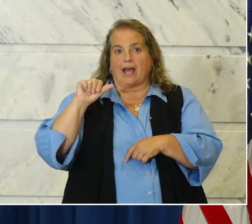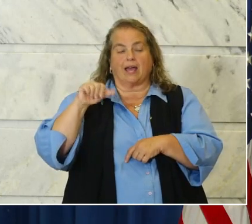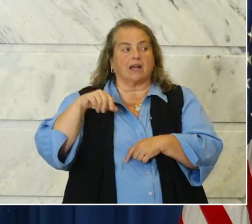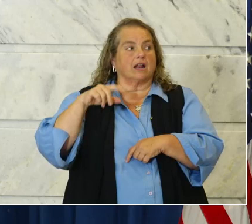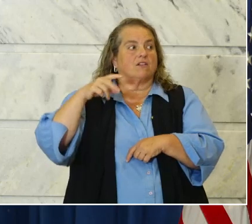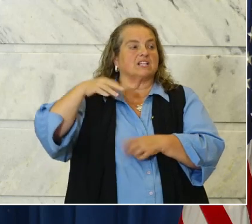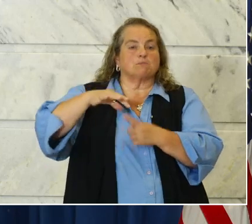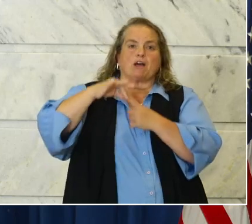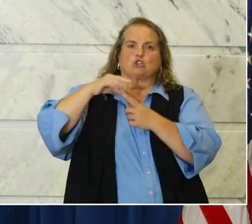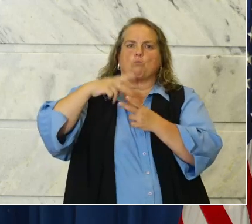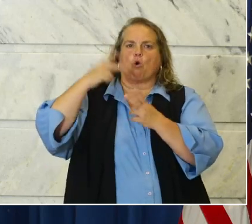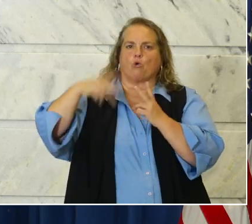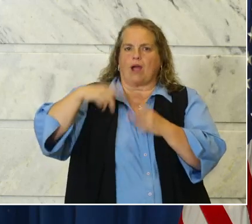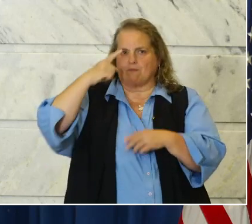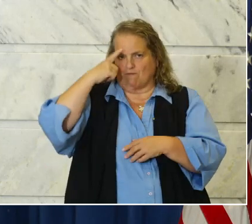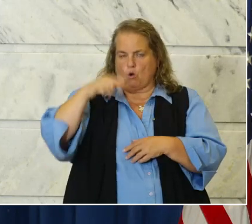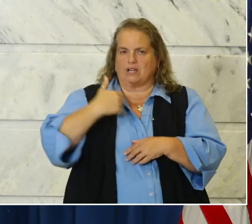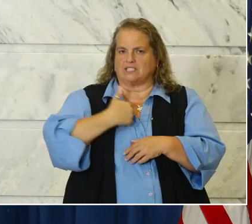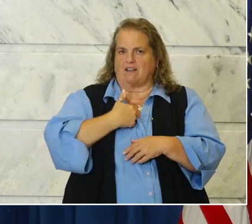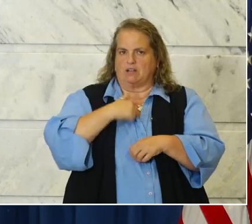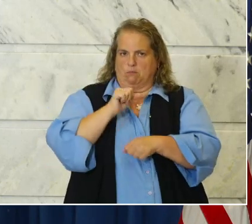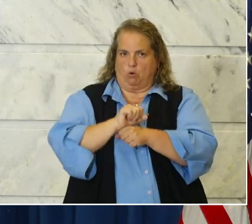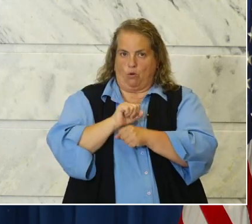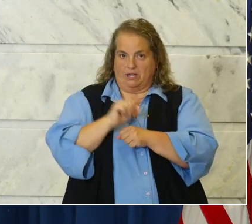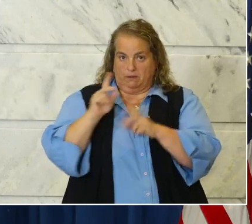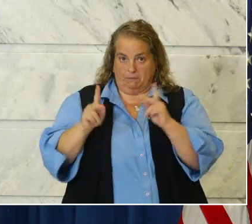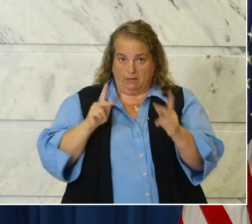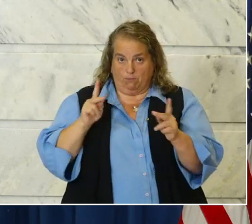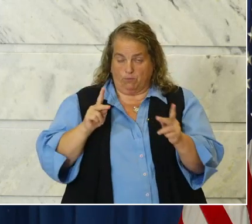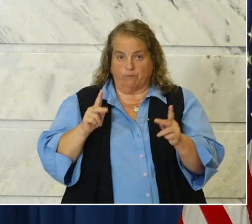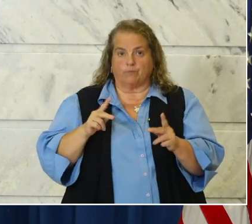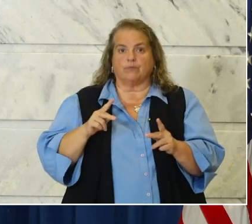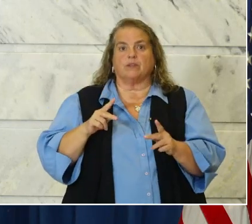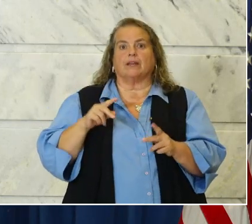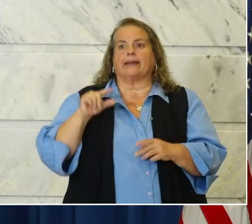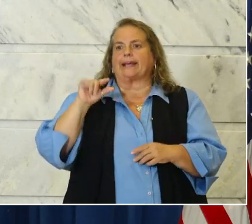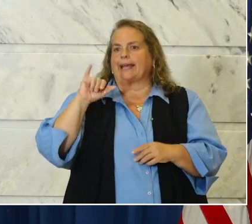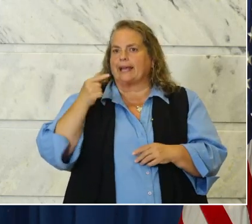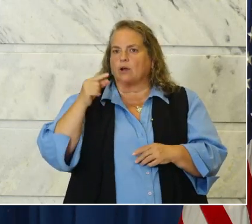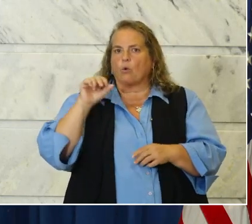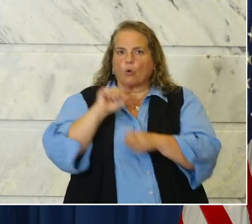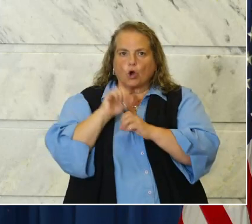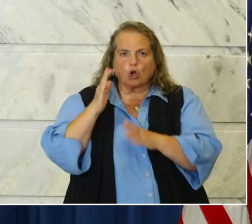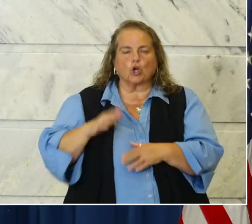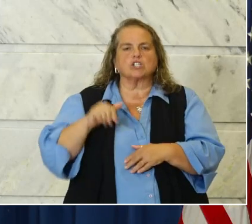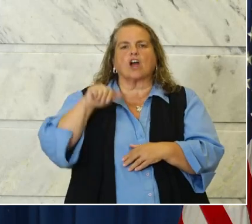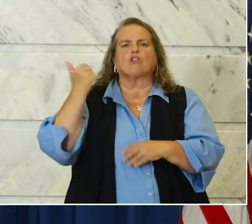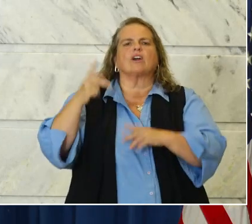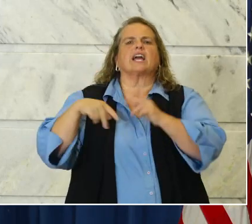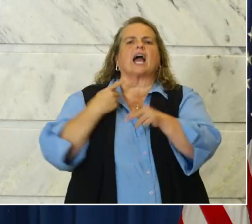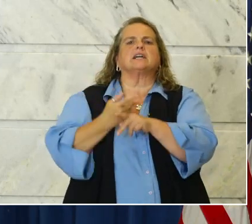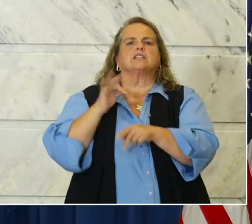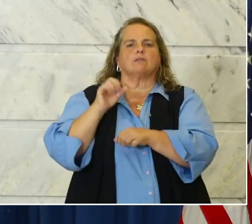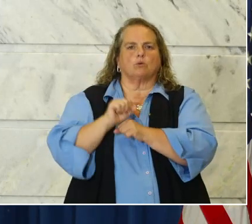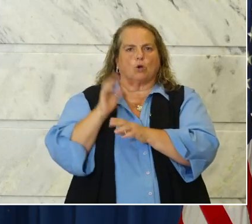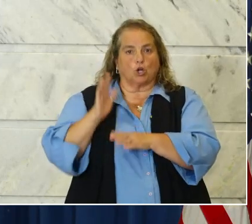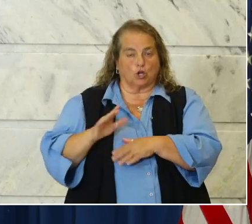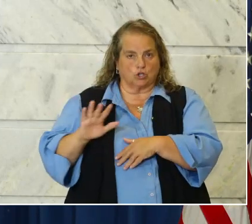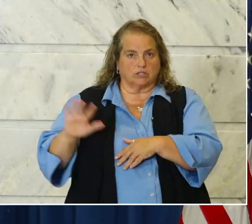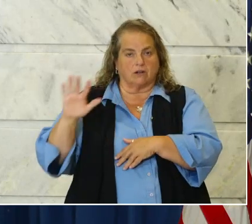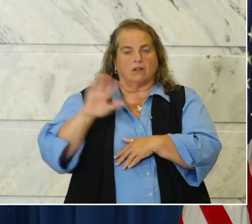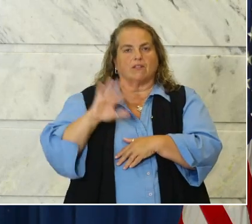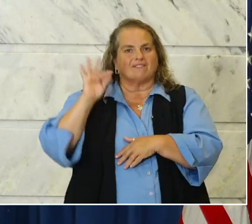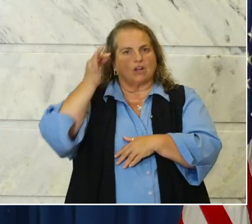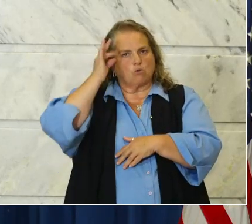special program for self-employed people, gig workers, the other kinds of workers out there,